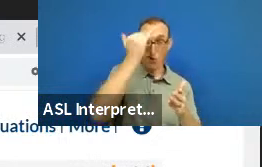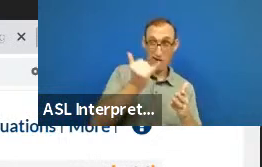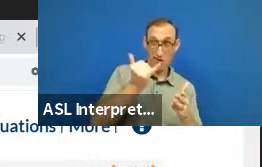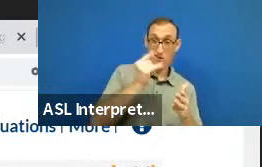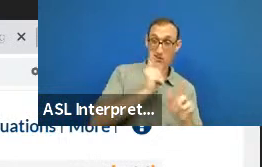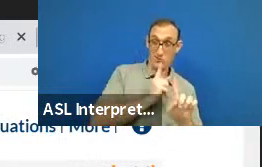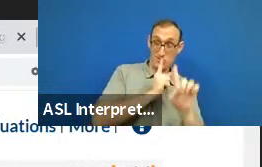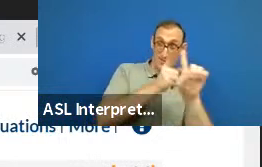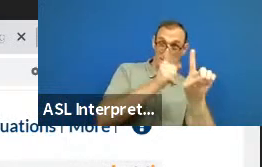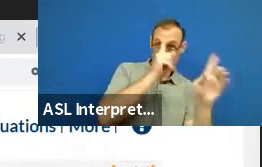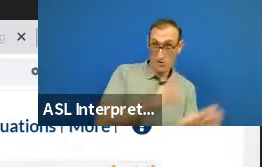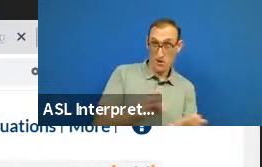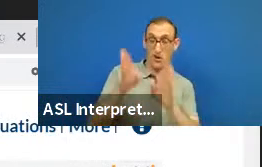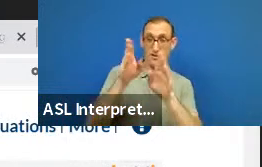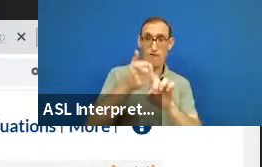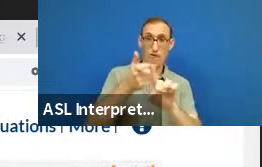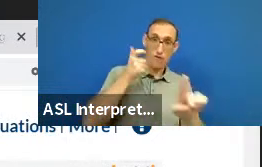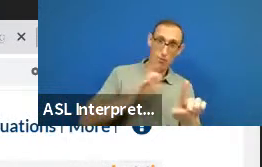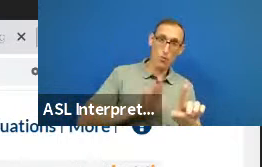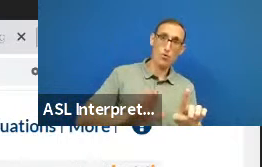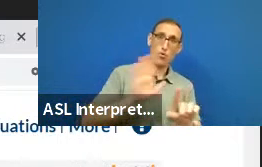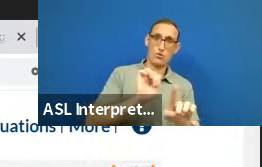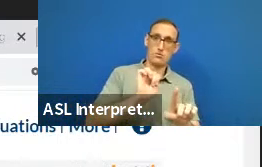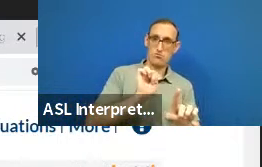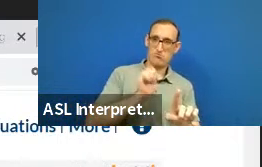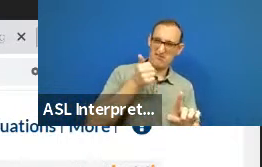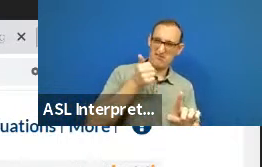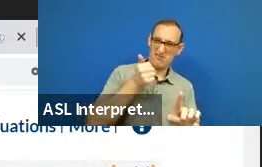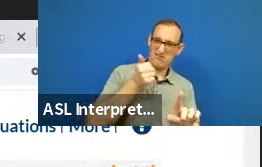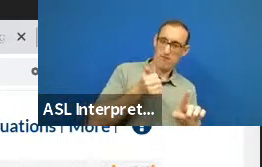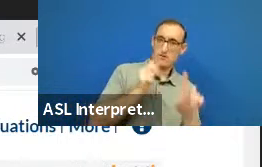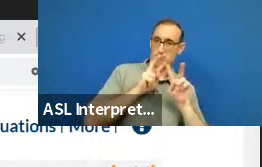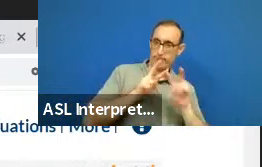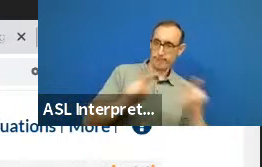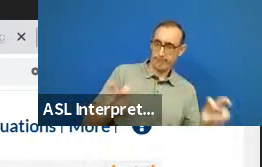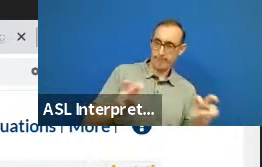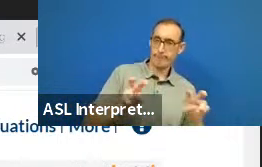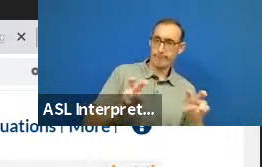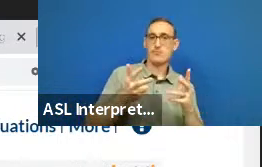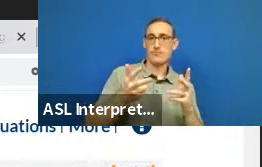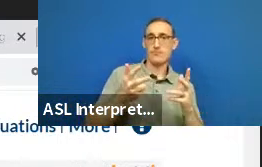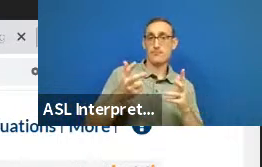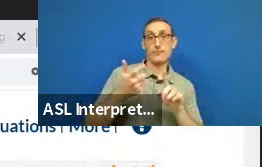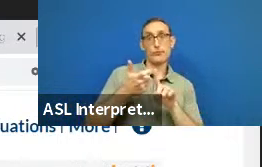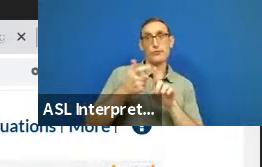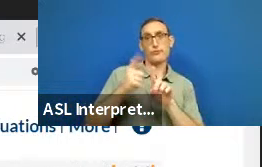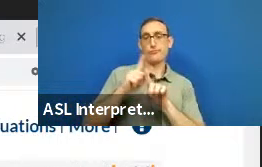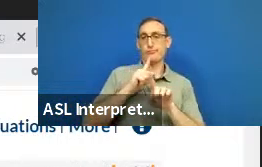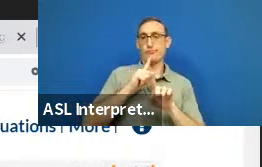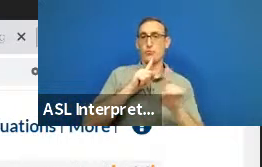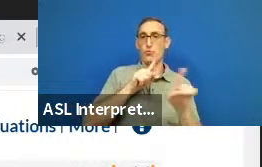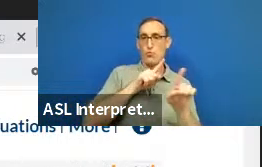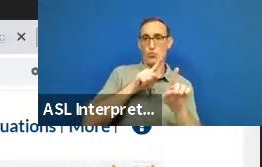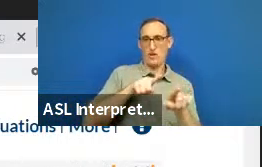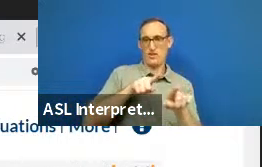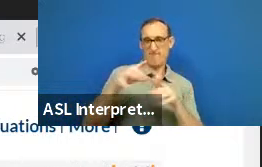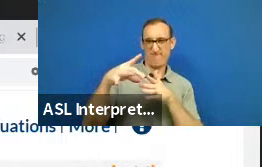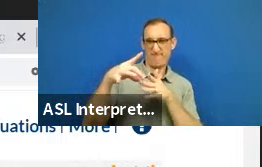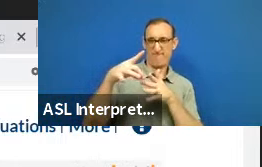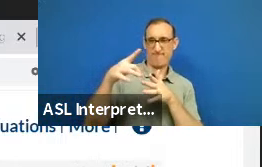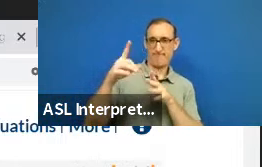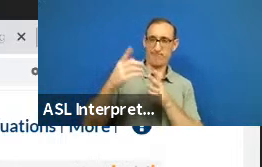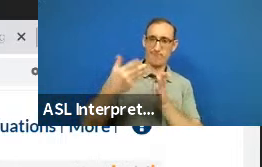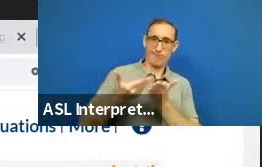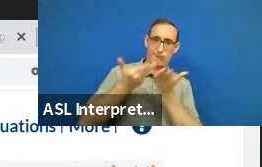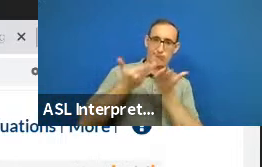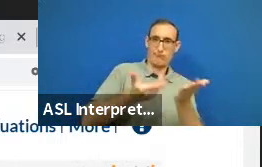your self-assessment. So, the recommendation from Cogni is to do a self-assessment on a regular basis, at least twice a